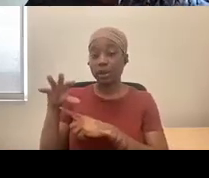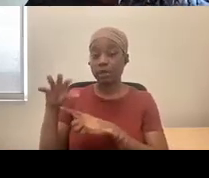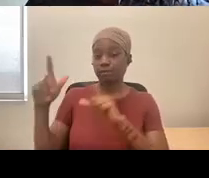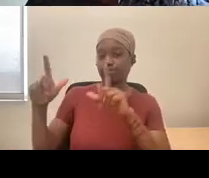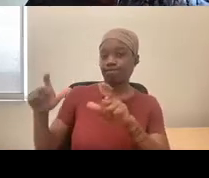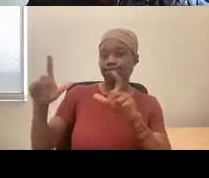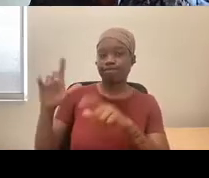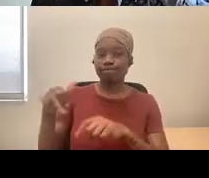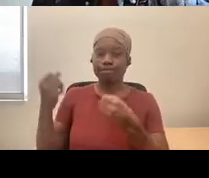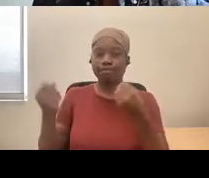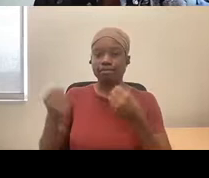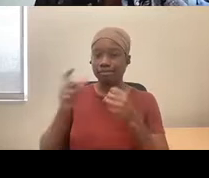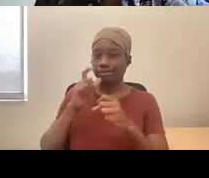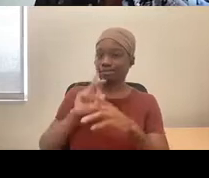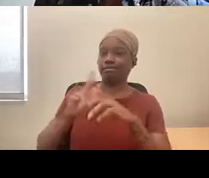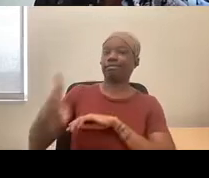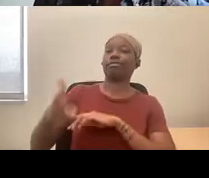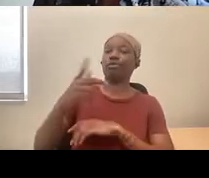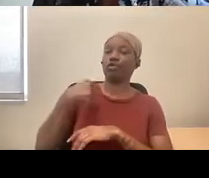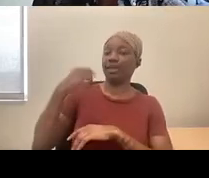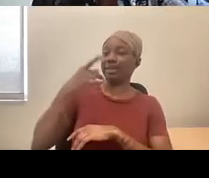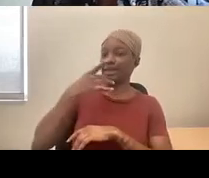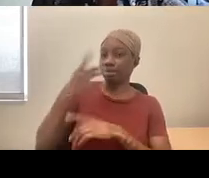of that car.